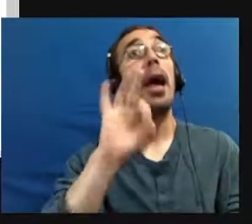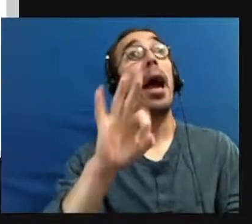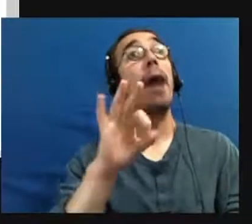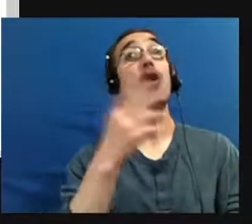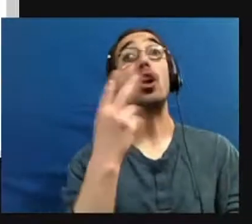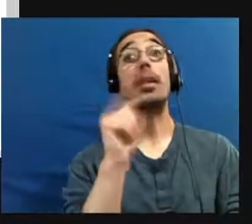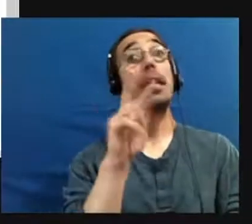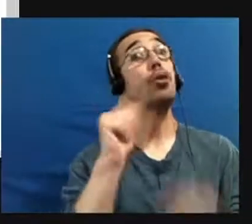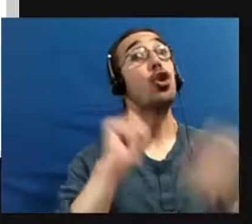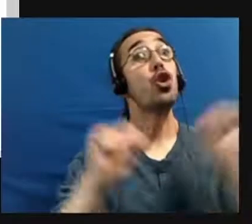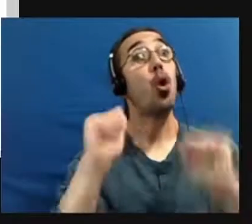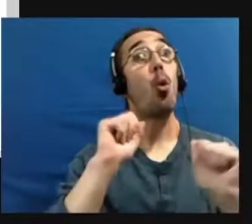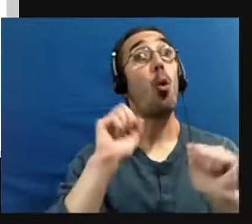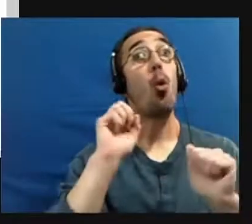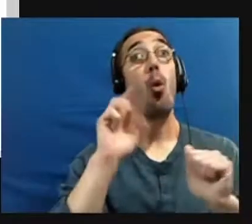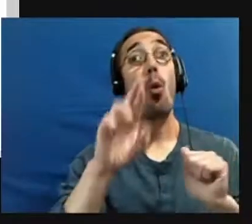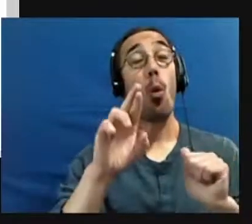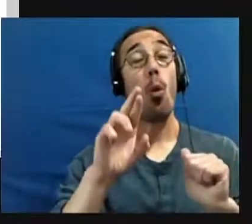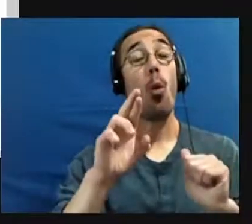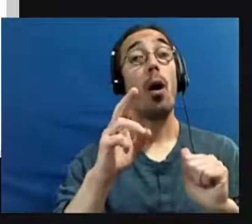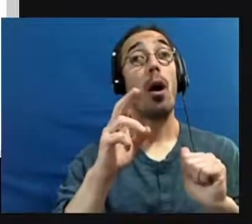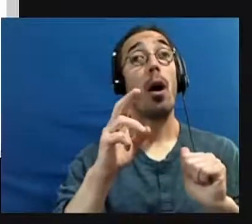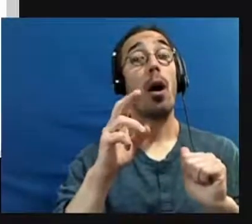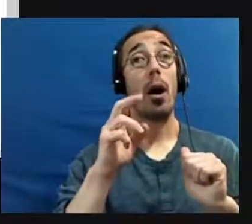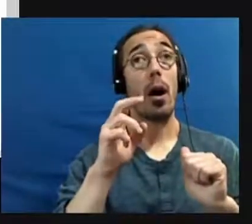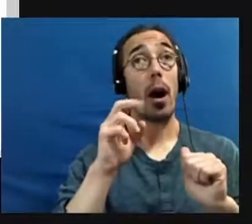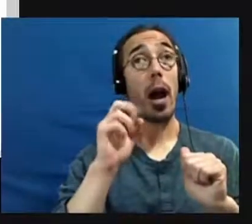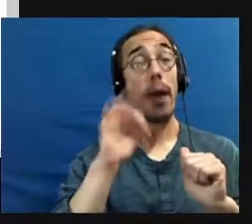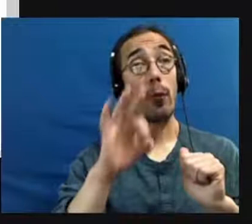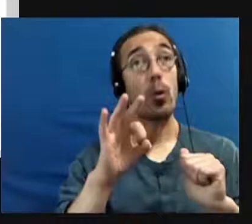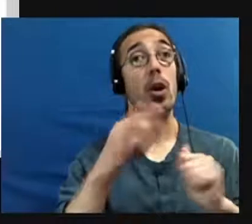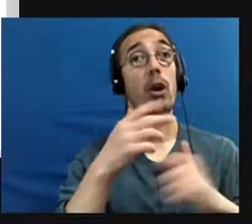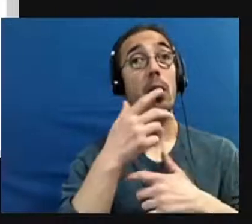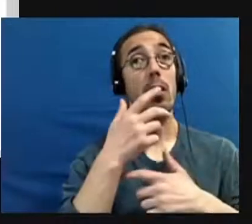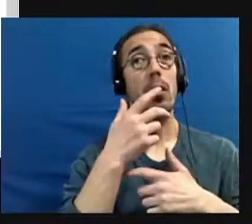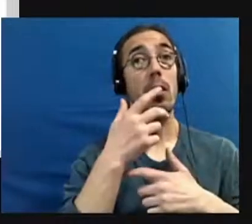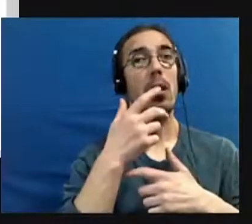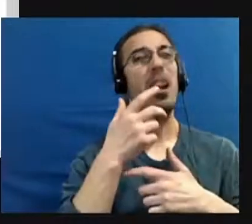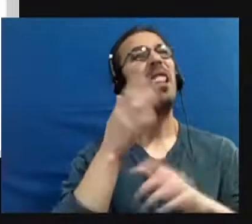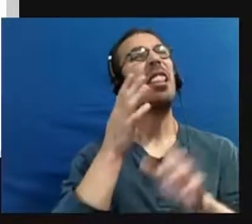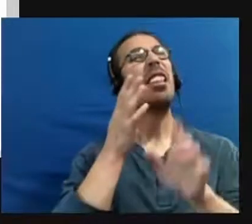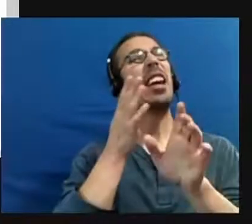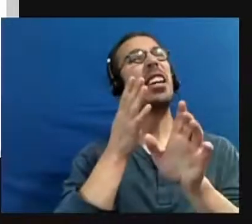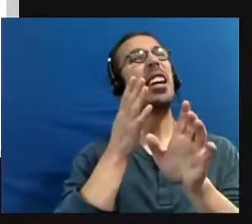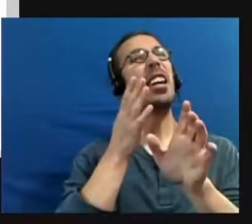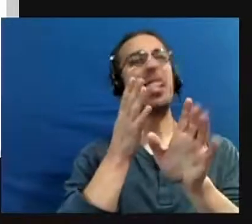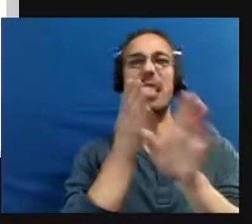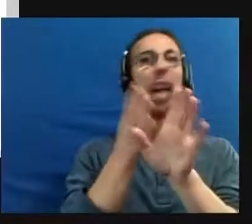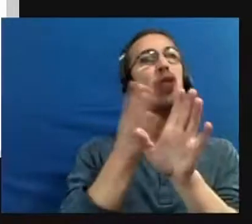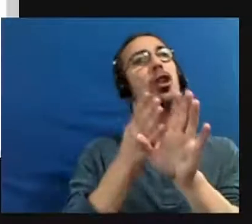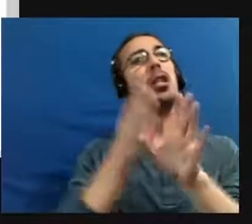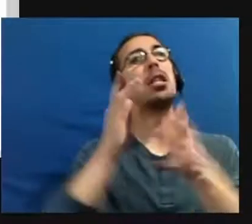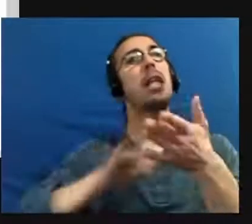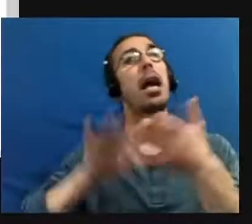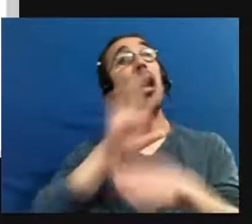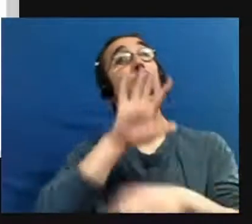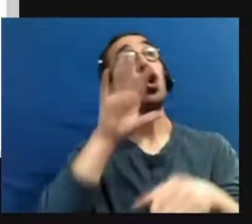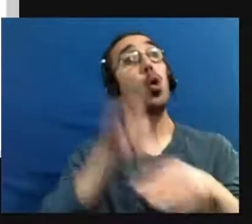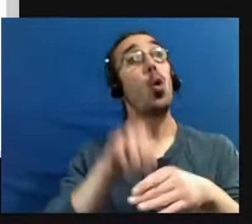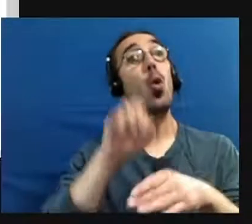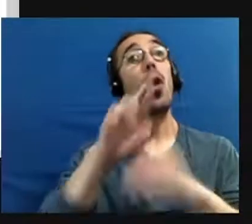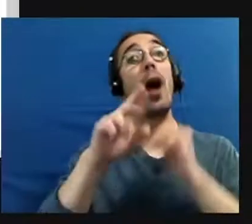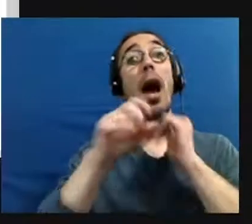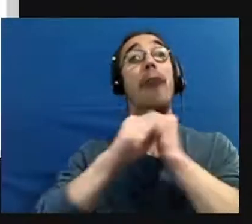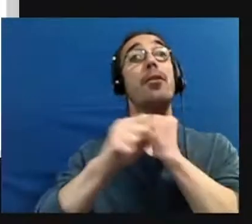or, broadening our scope in a bit more, like a psychological study, is including or advocating